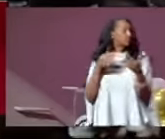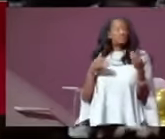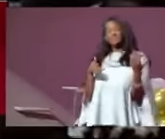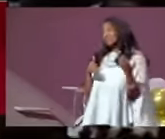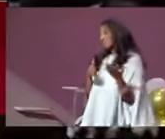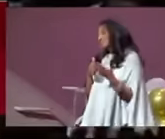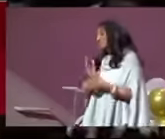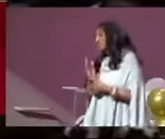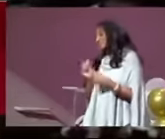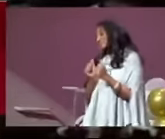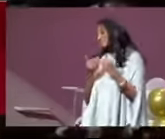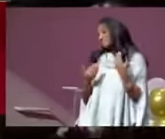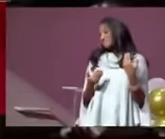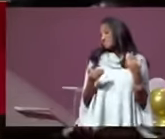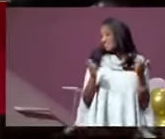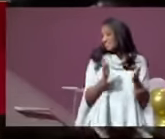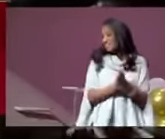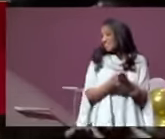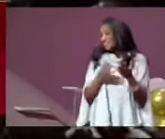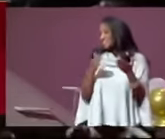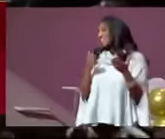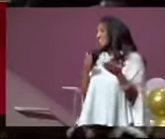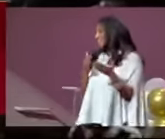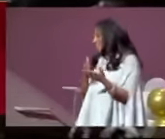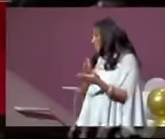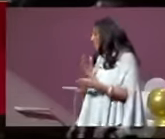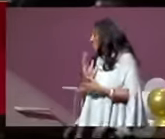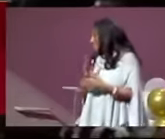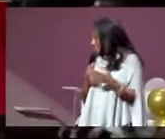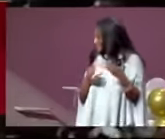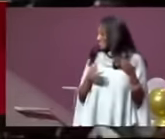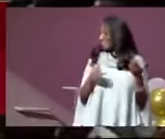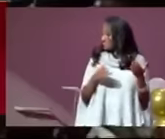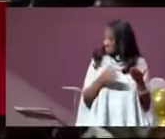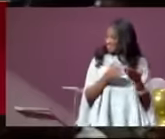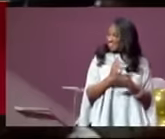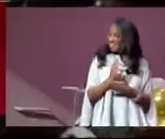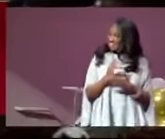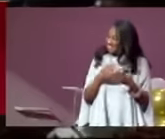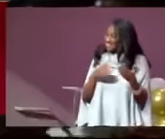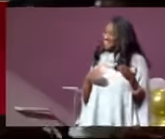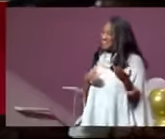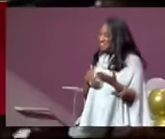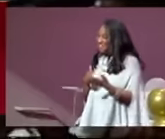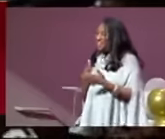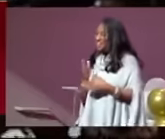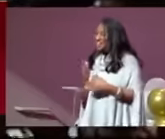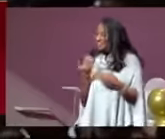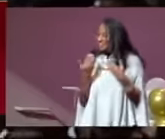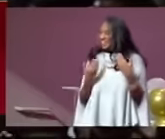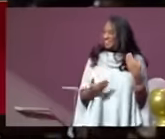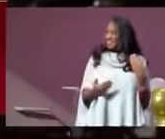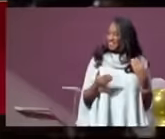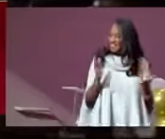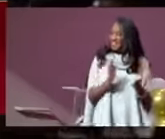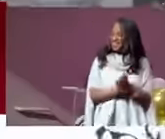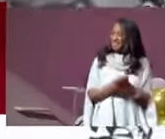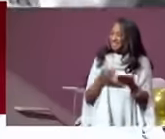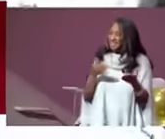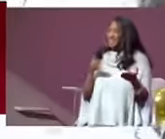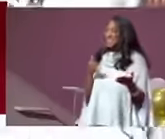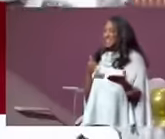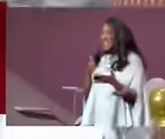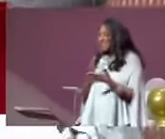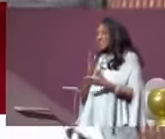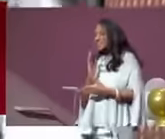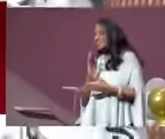right. He's all right. Is the Lord all right with you on today? All right. He's all right. He's all right. Come on, put them blessed hands together. He's all right.